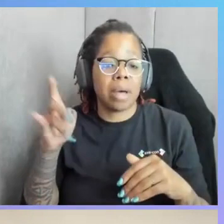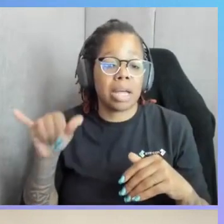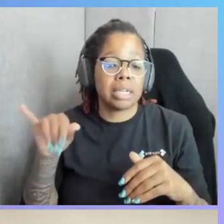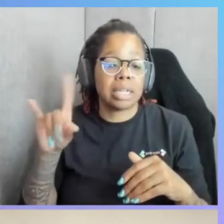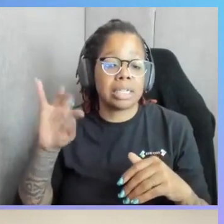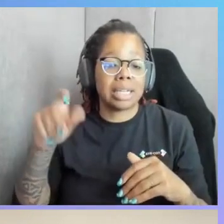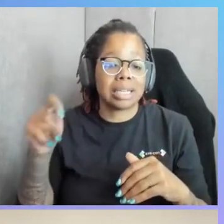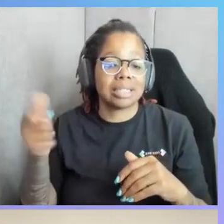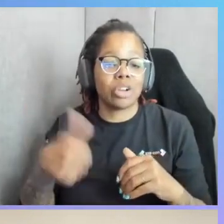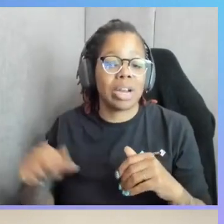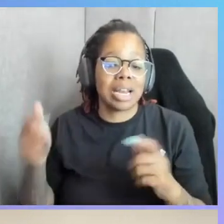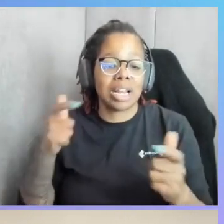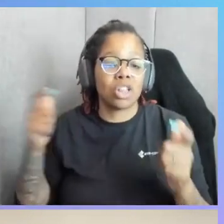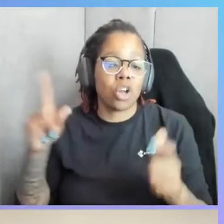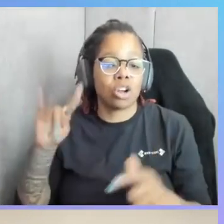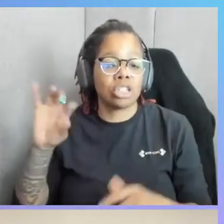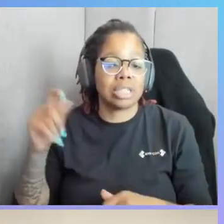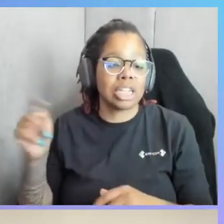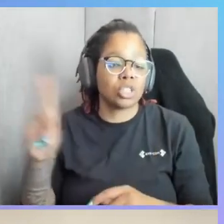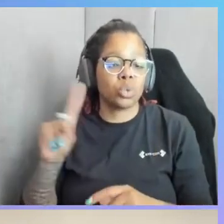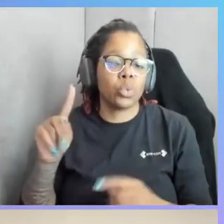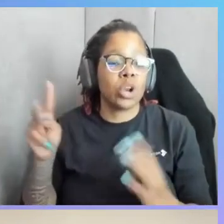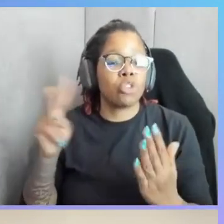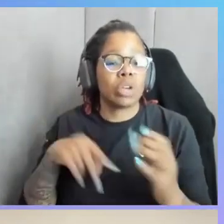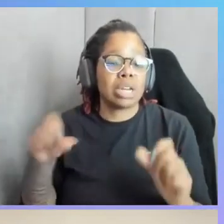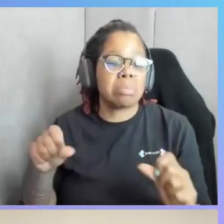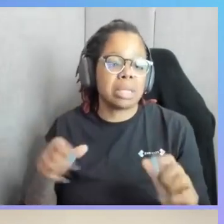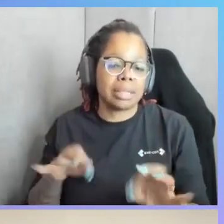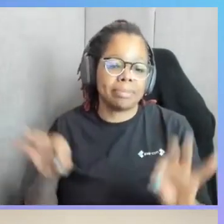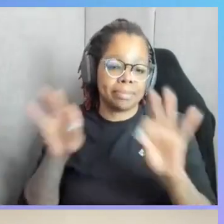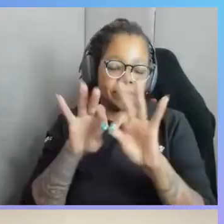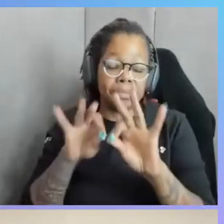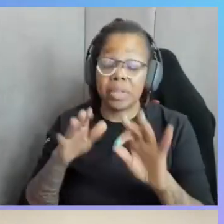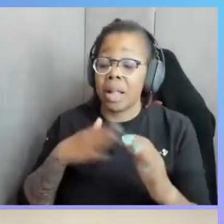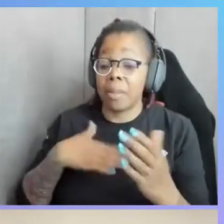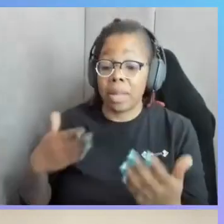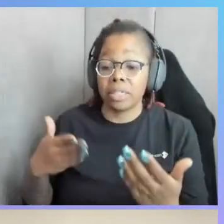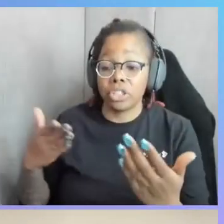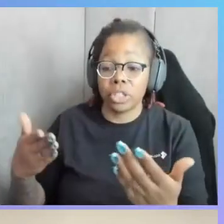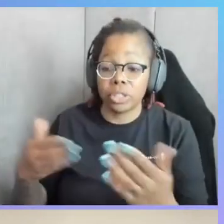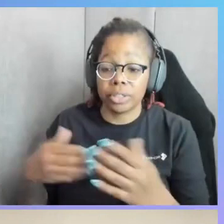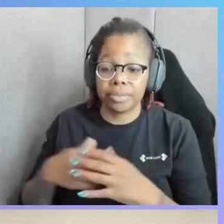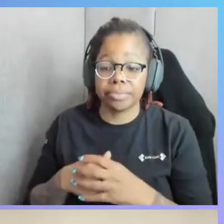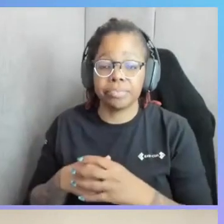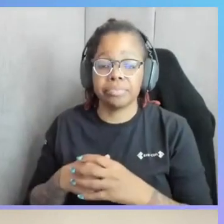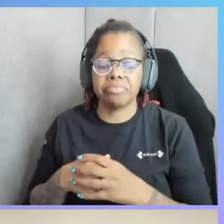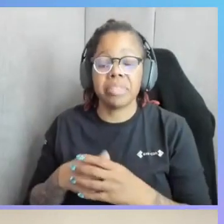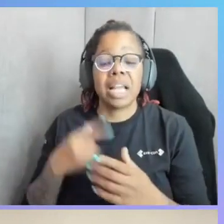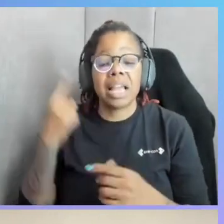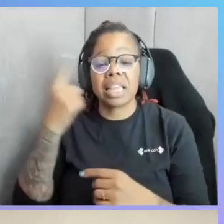larger text where readability is important. My suggestion would be to think of